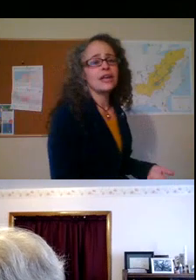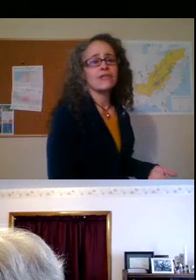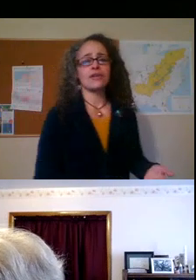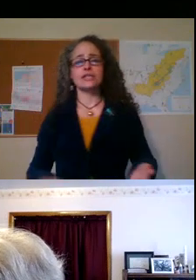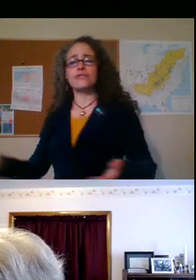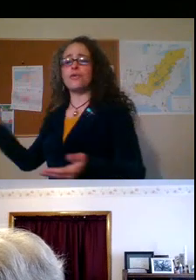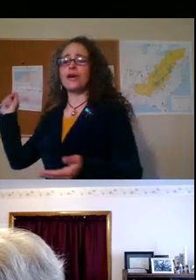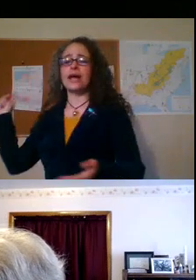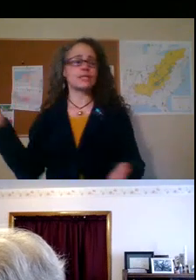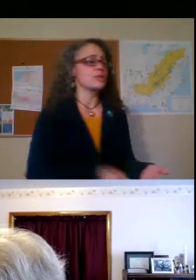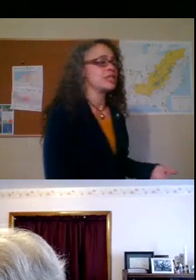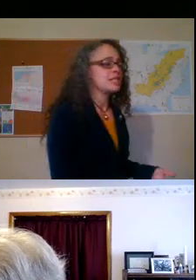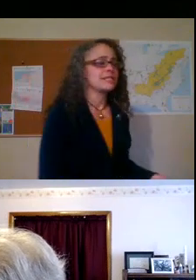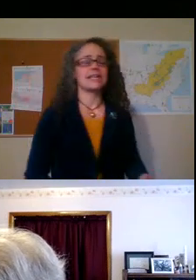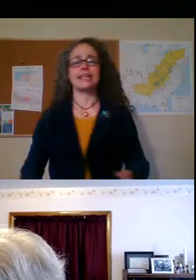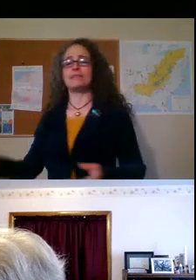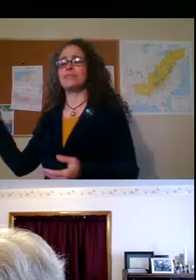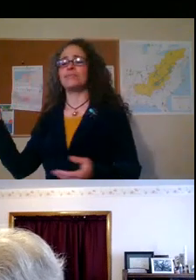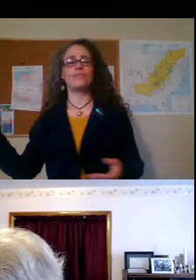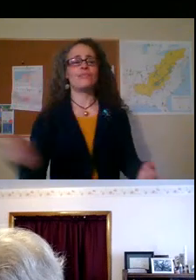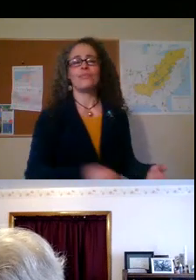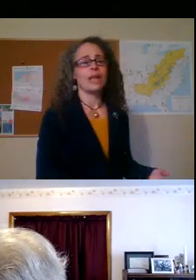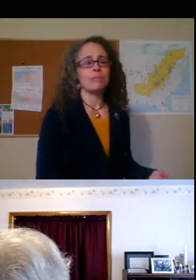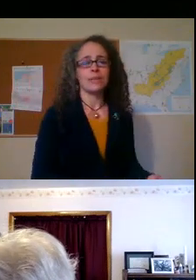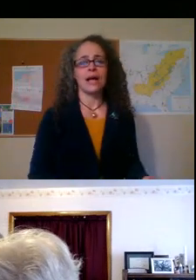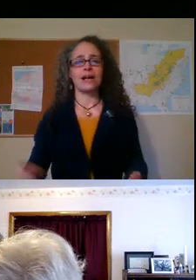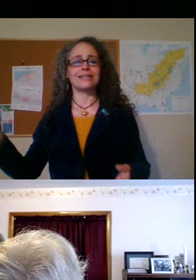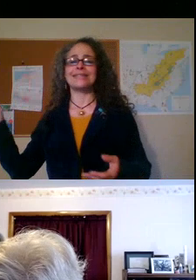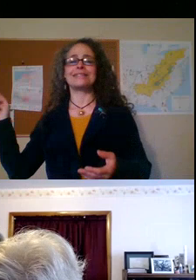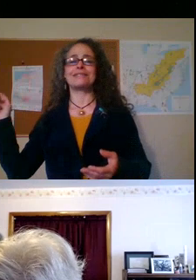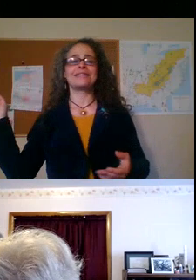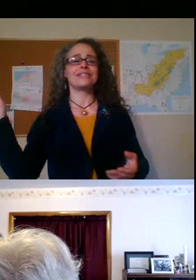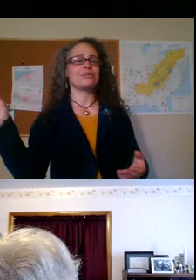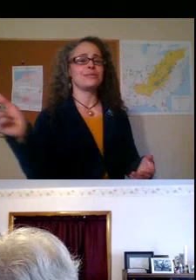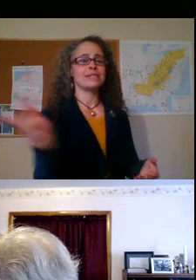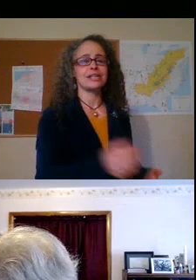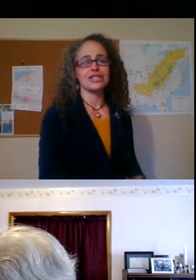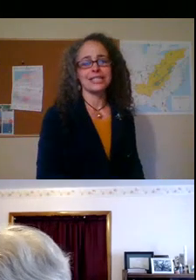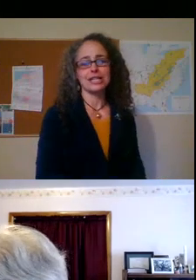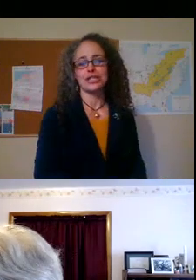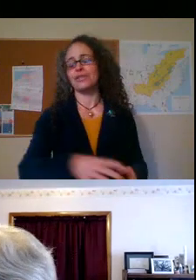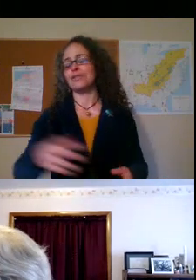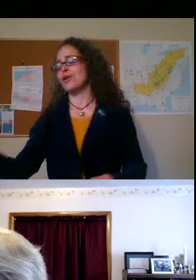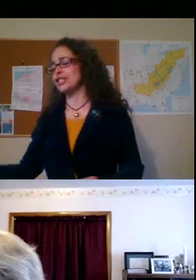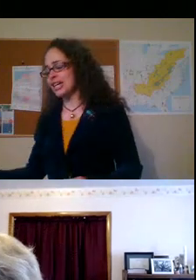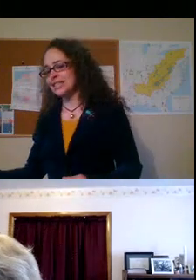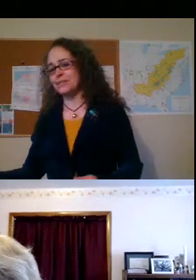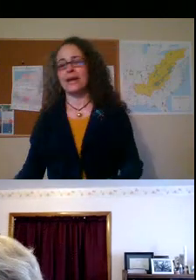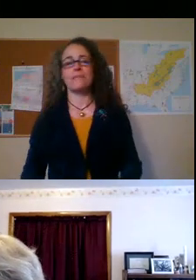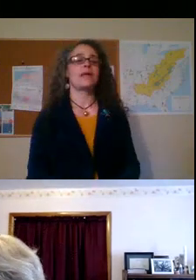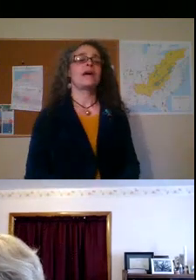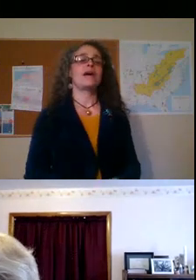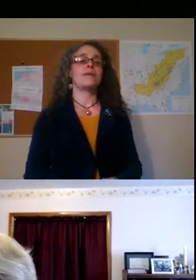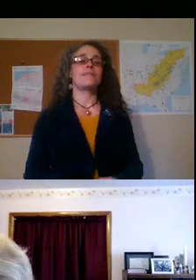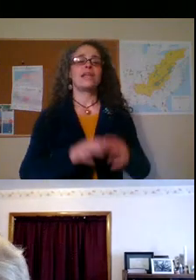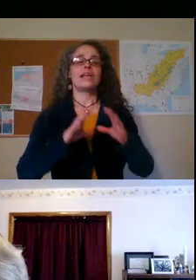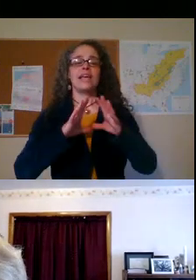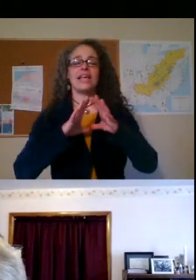interfaith caregivers for expertise in blah, blah, blah, to do such and such with the project,